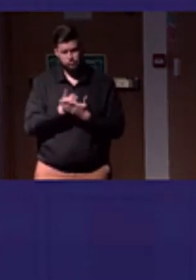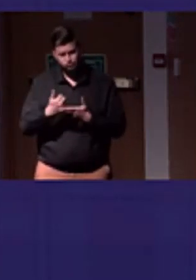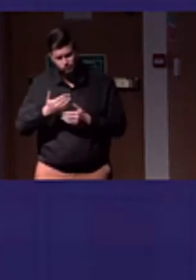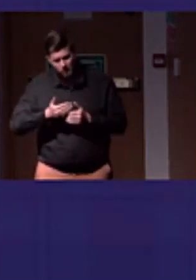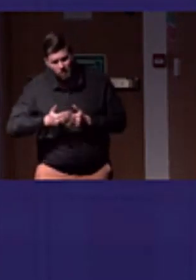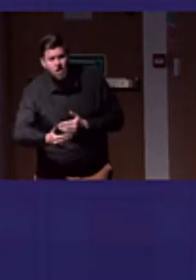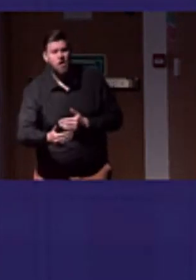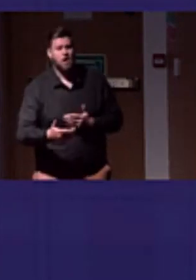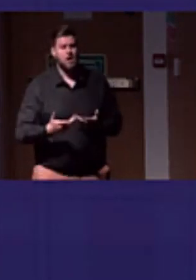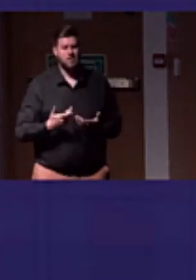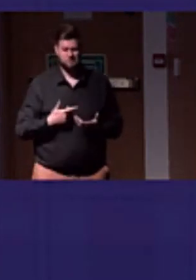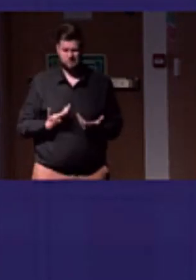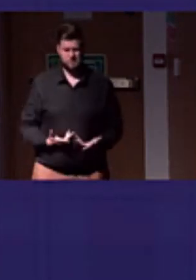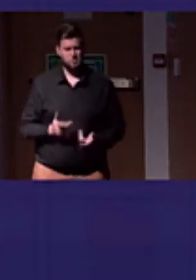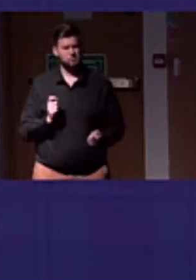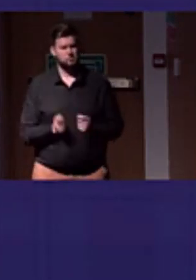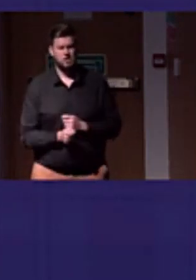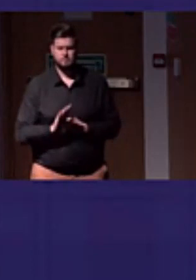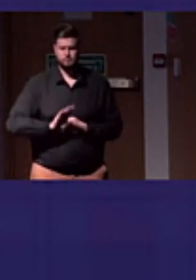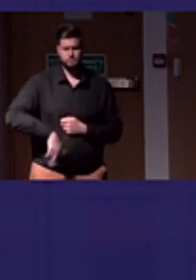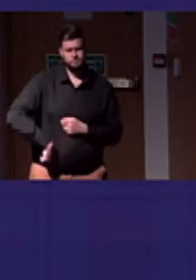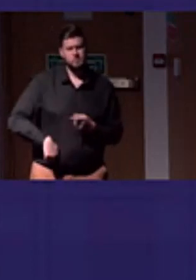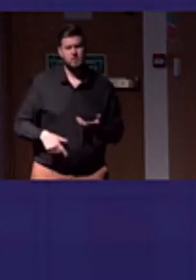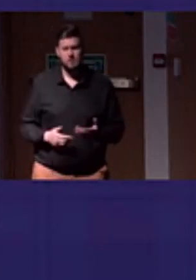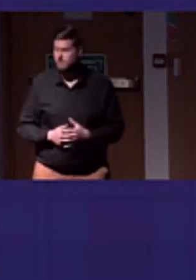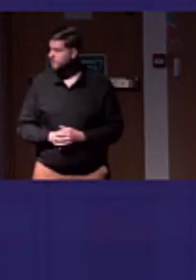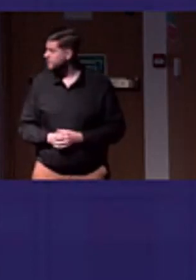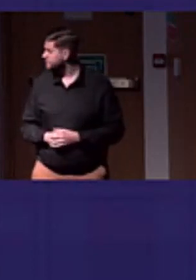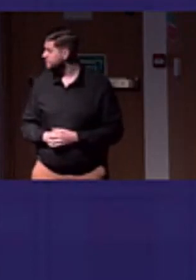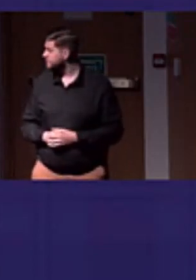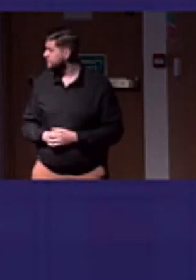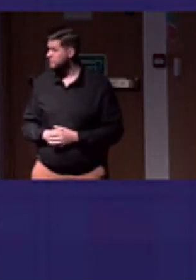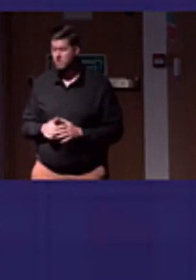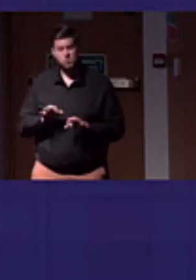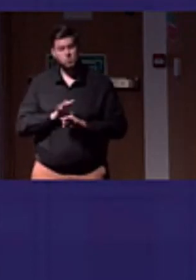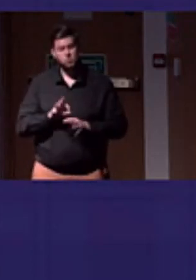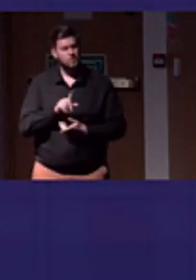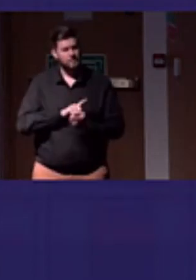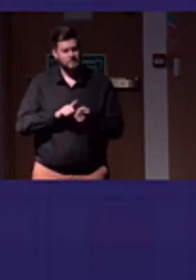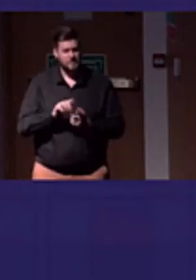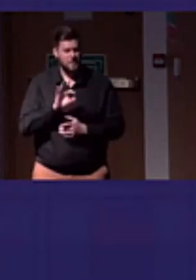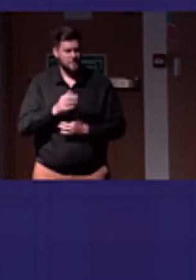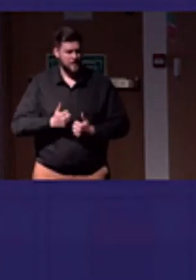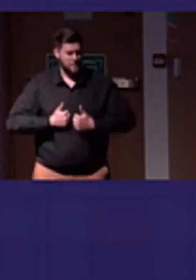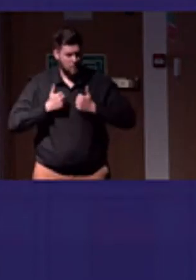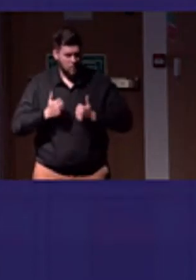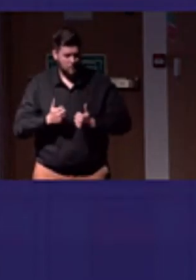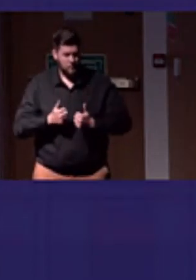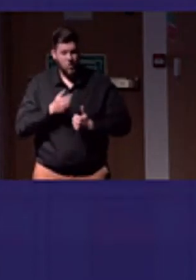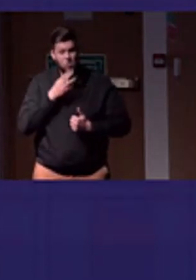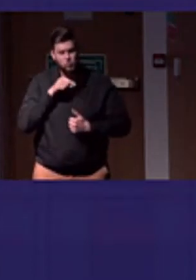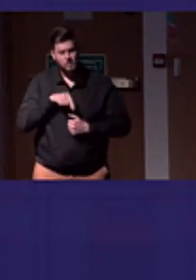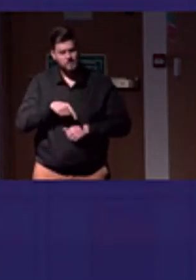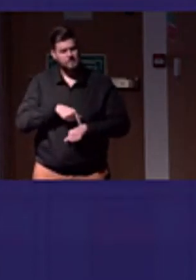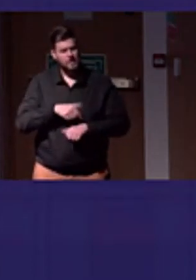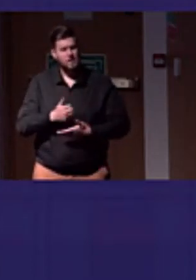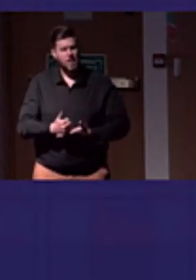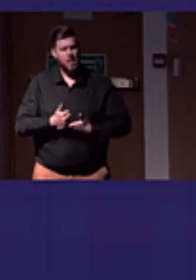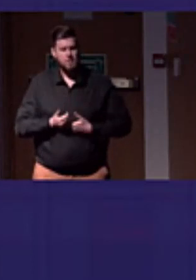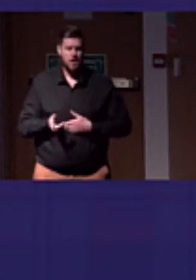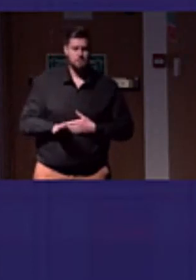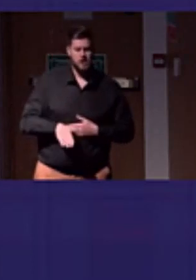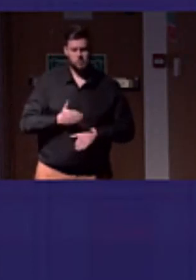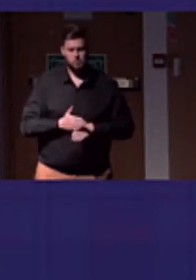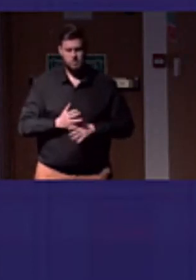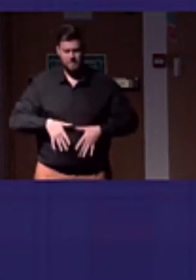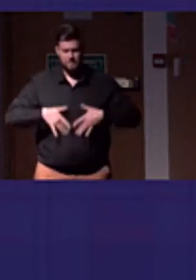Monday at 3 p.m. I hate it. We got to move it. So no meetings Monday morning whatsoever. We use that time to regroup, use our calendar, slow roll into